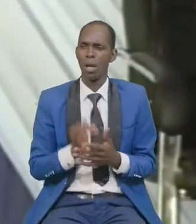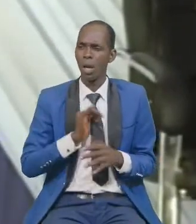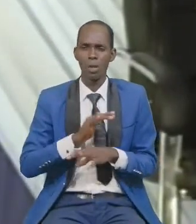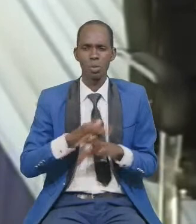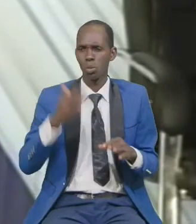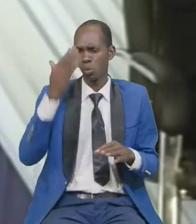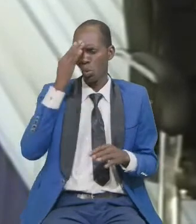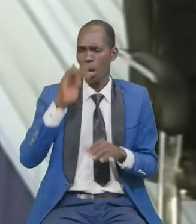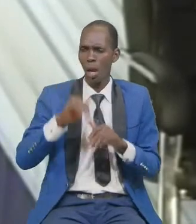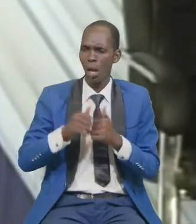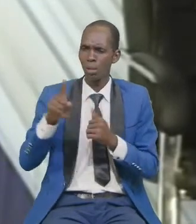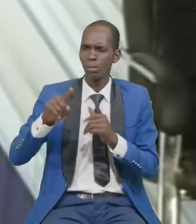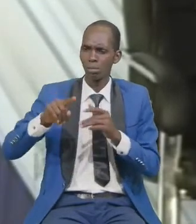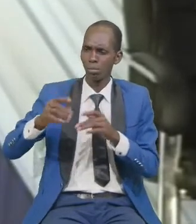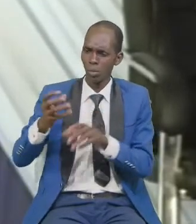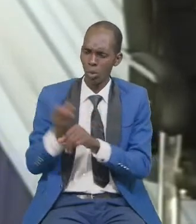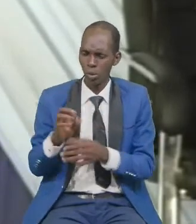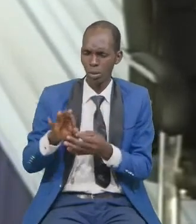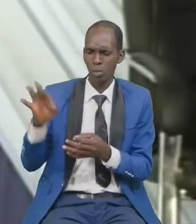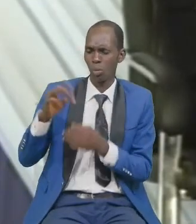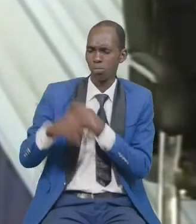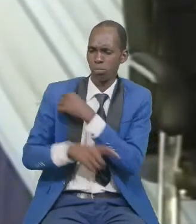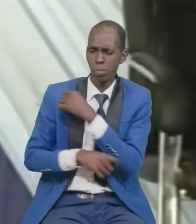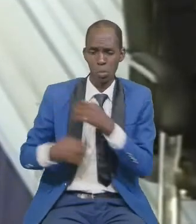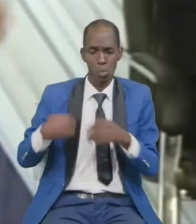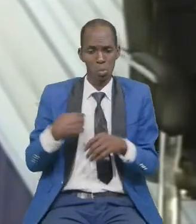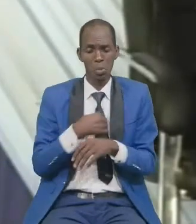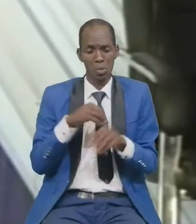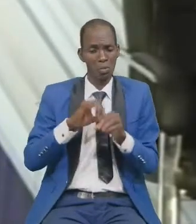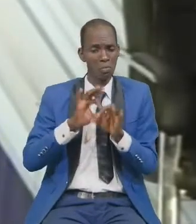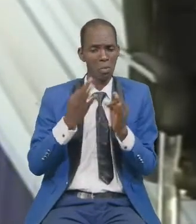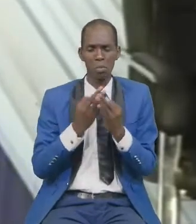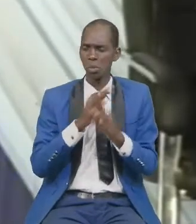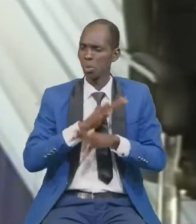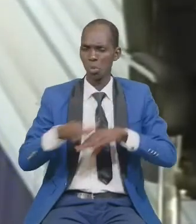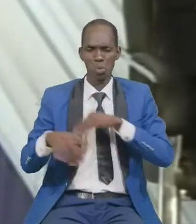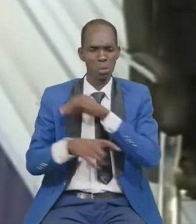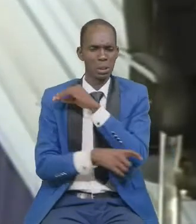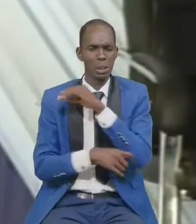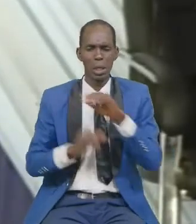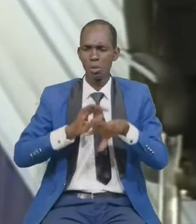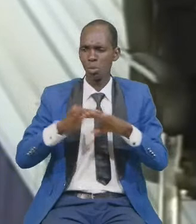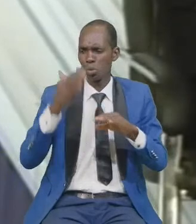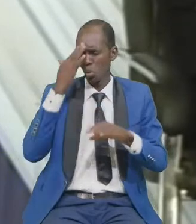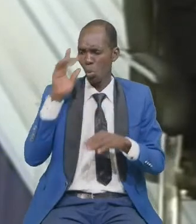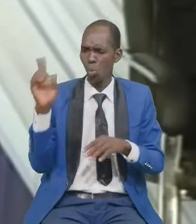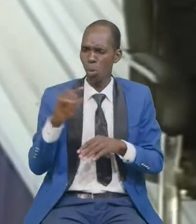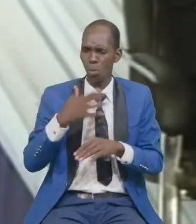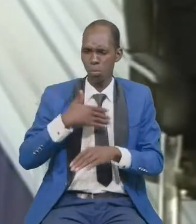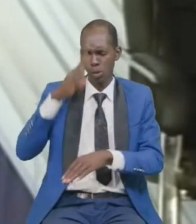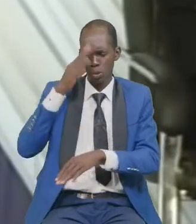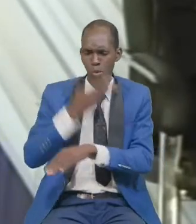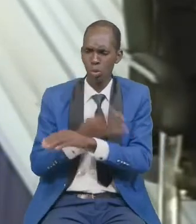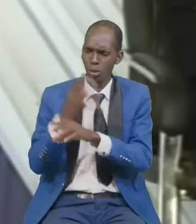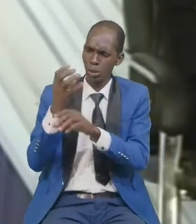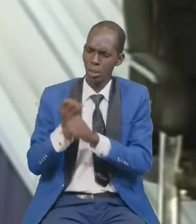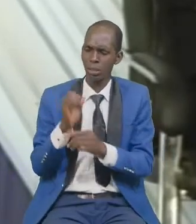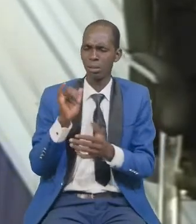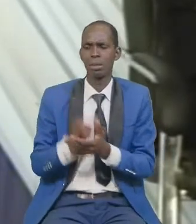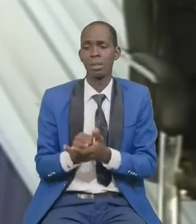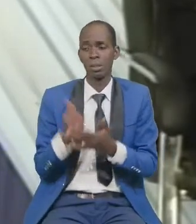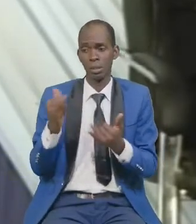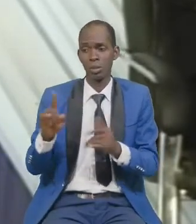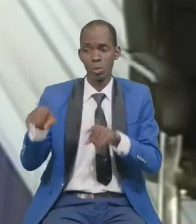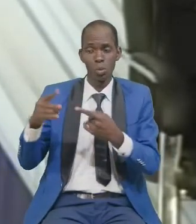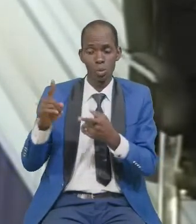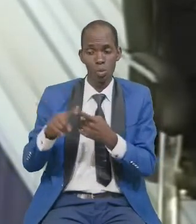spirit of stealing. There's no stealing in our family. I don't know where he got that. Now you are going to prison.